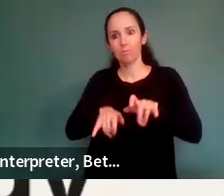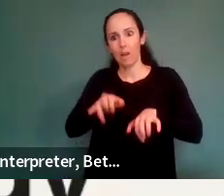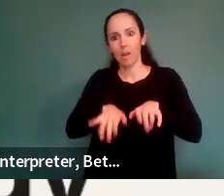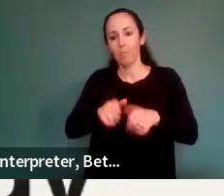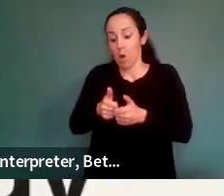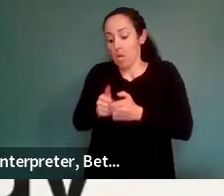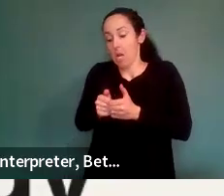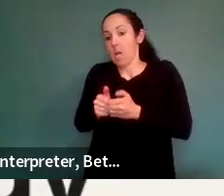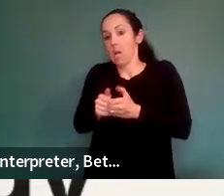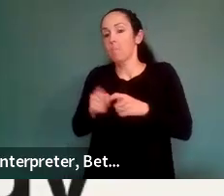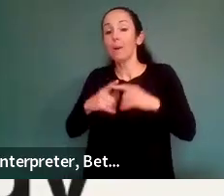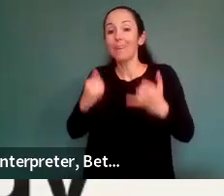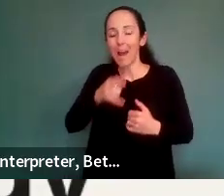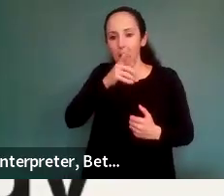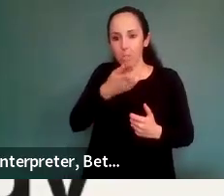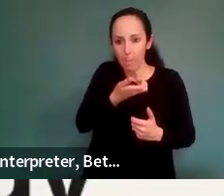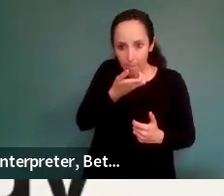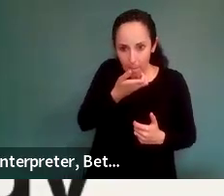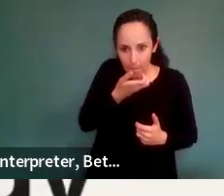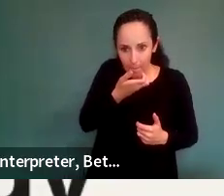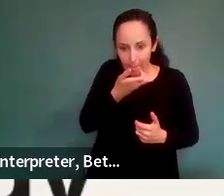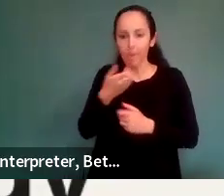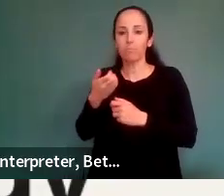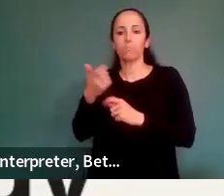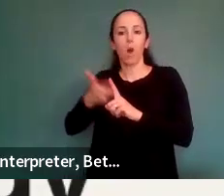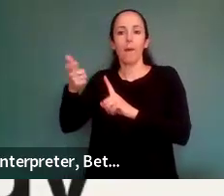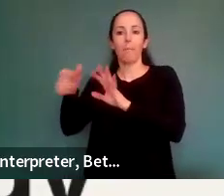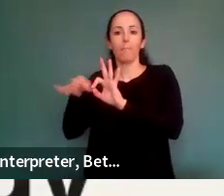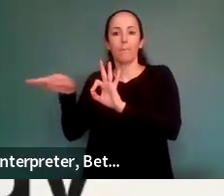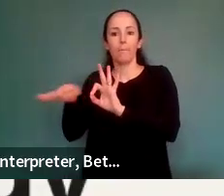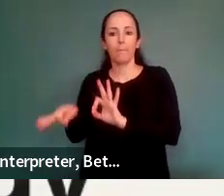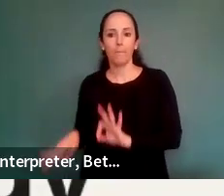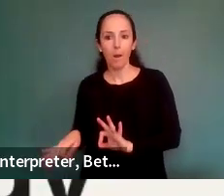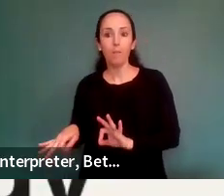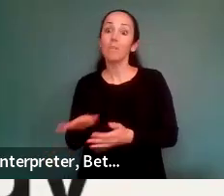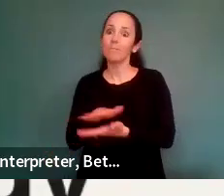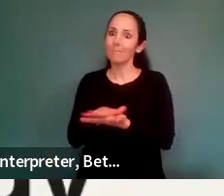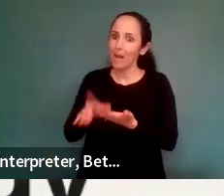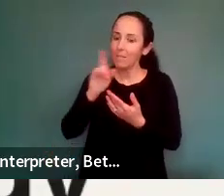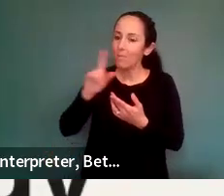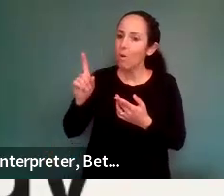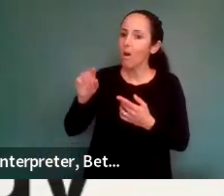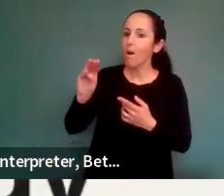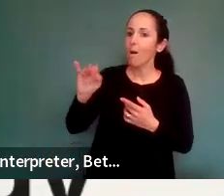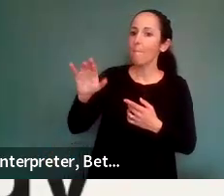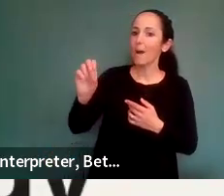which makes this a really valuable tool for your applications like Microsoft Word. In Word, you